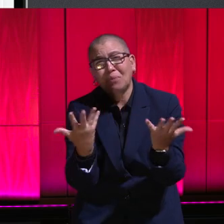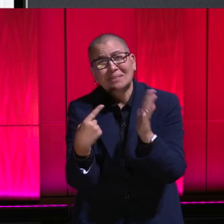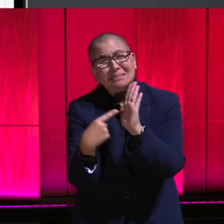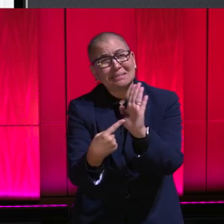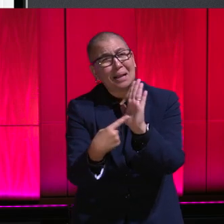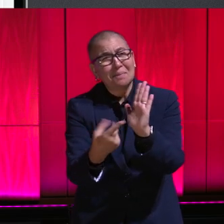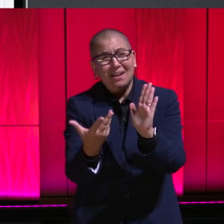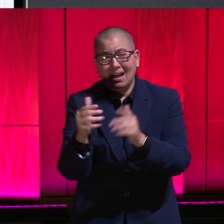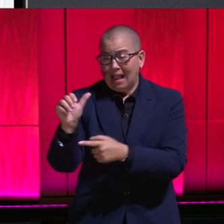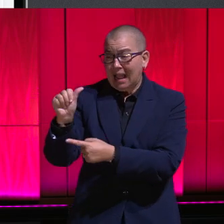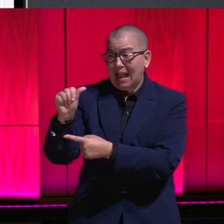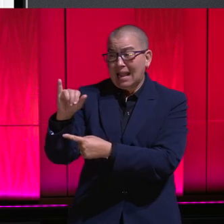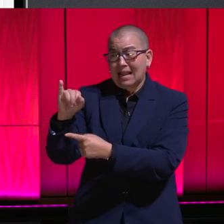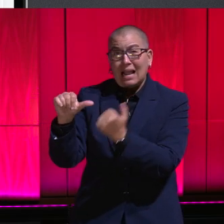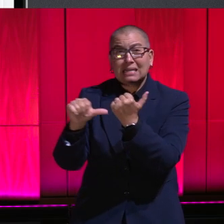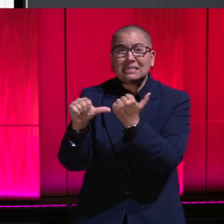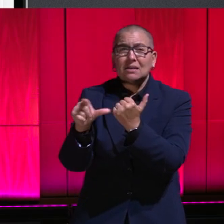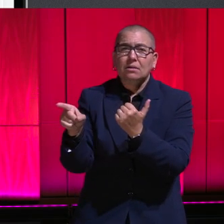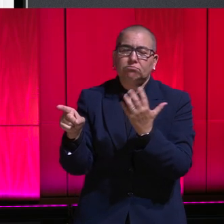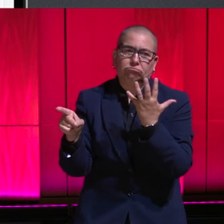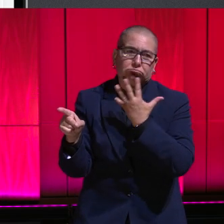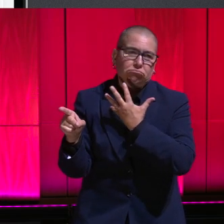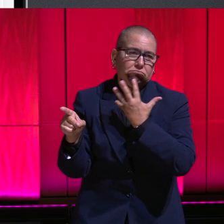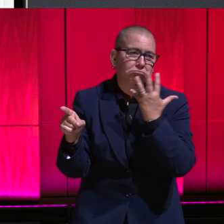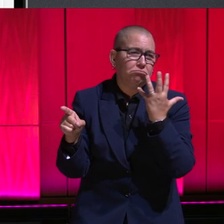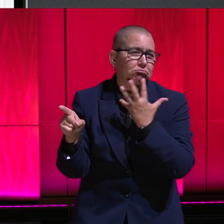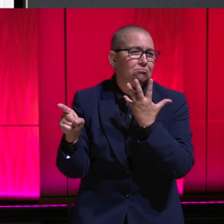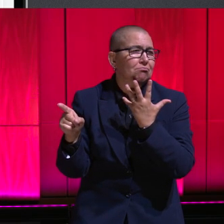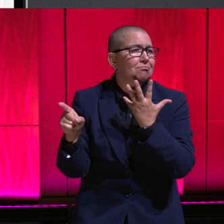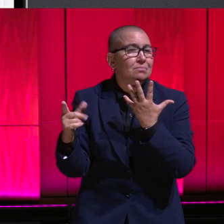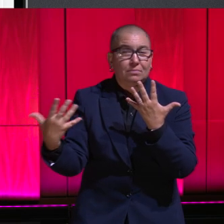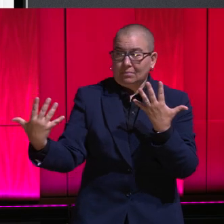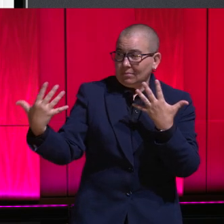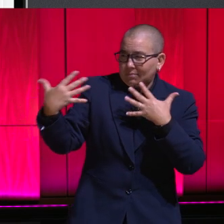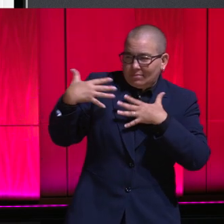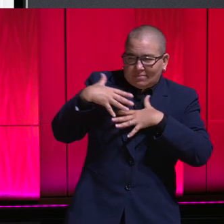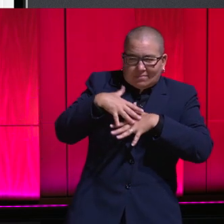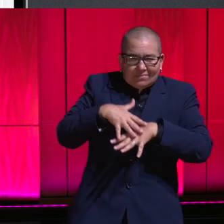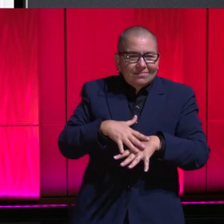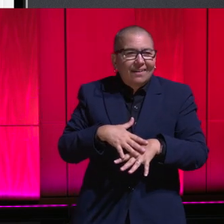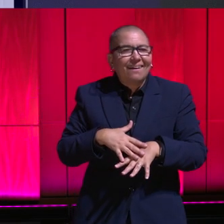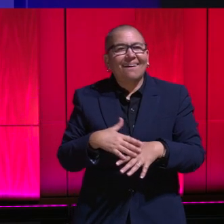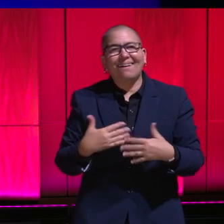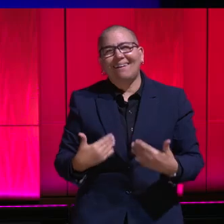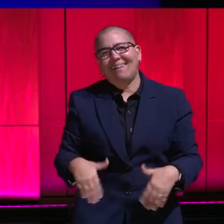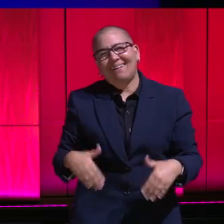Apple declarations and woven with purposeful AI.